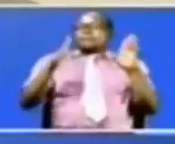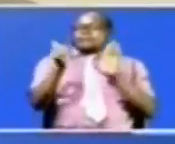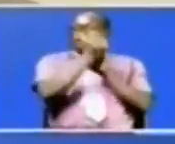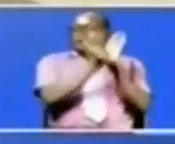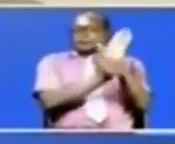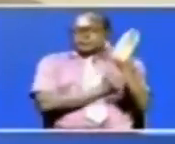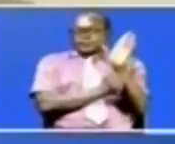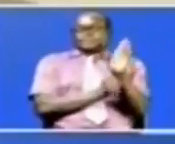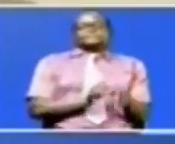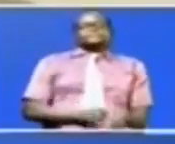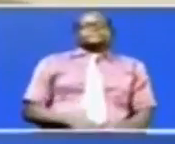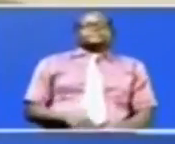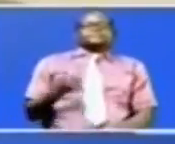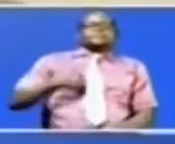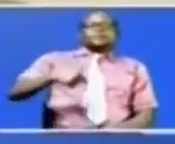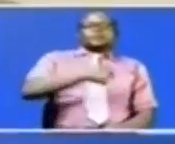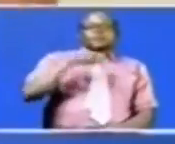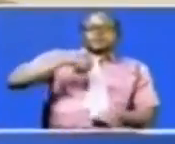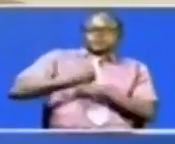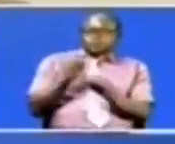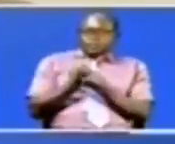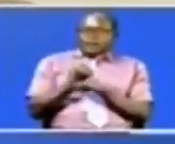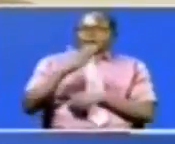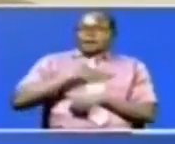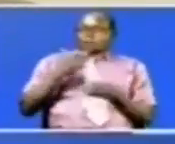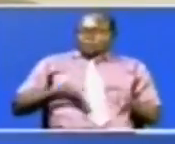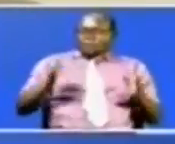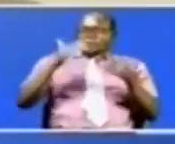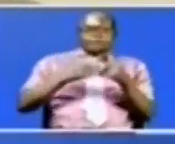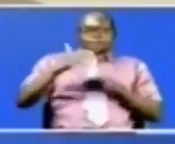I think we need to create our space in this Big Four agenda.